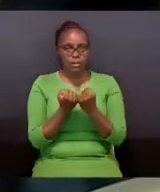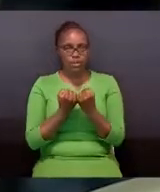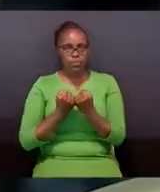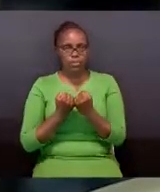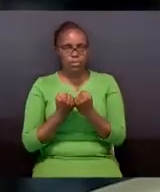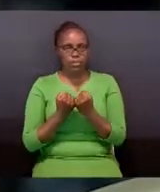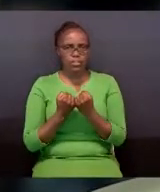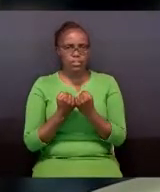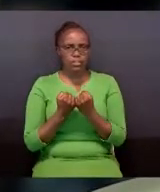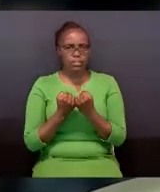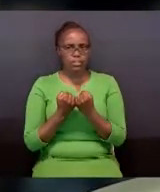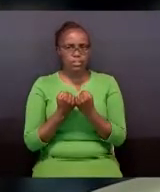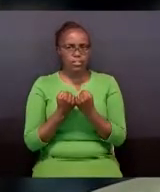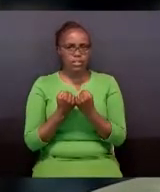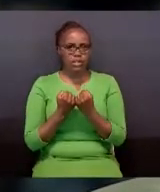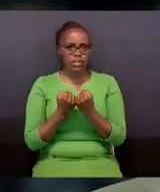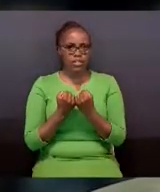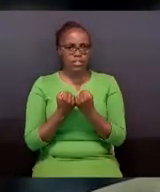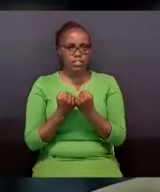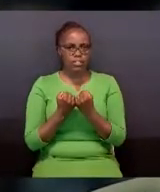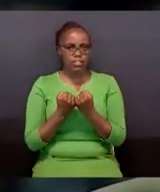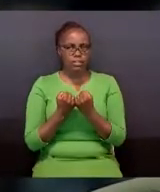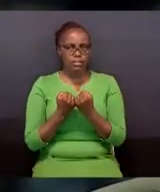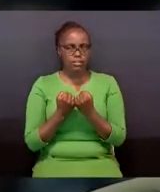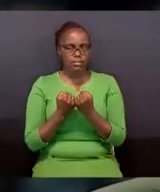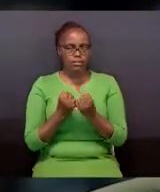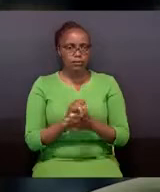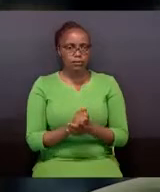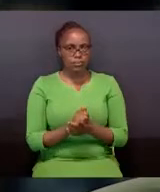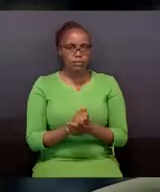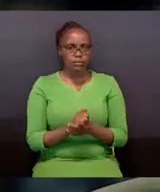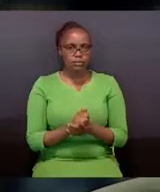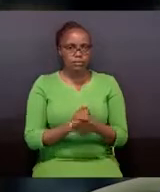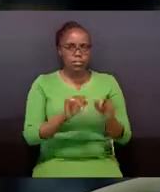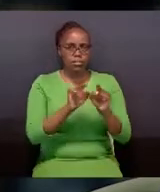And so the discipline I was talking about, therefore,